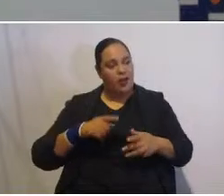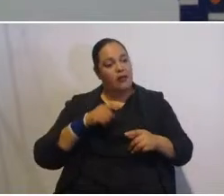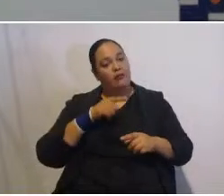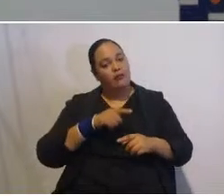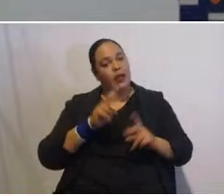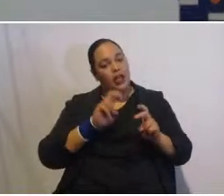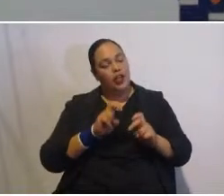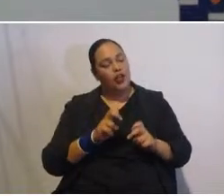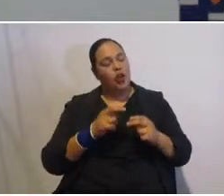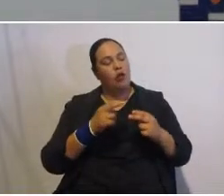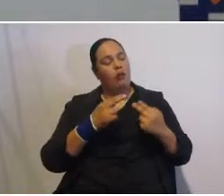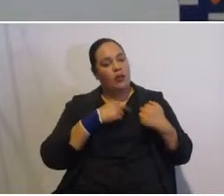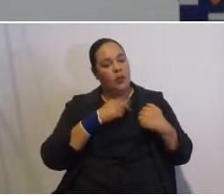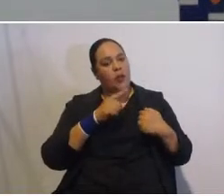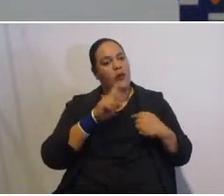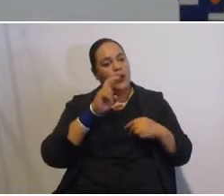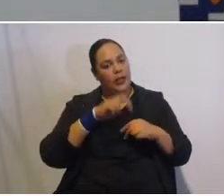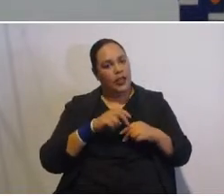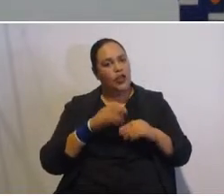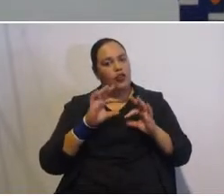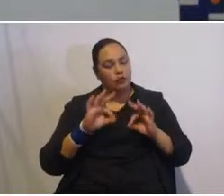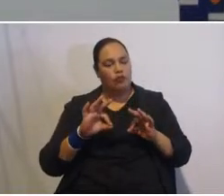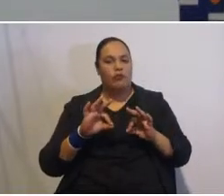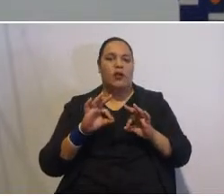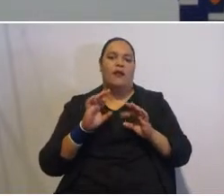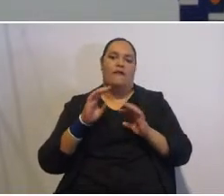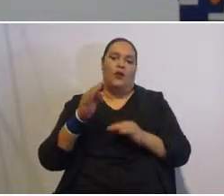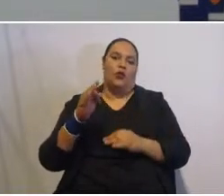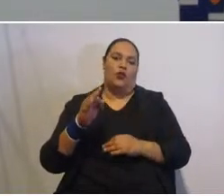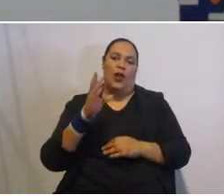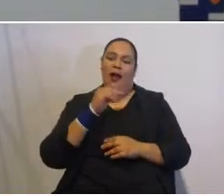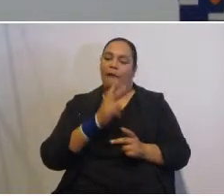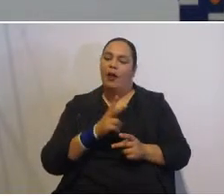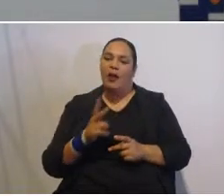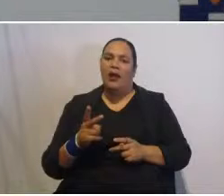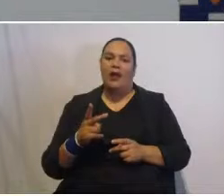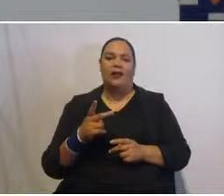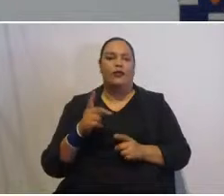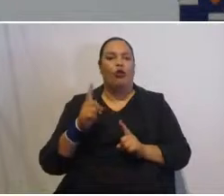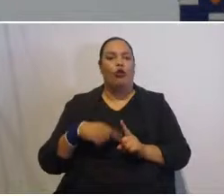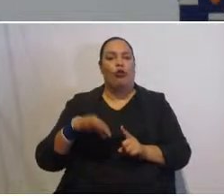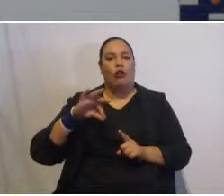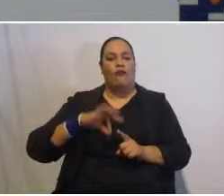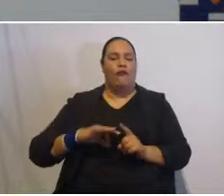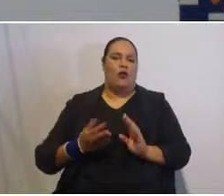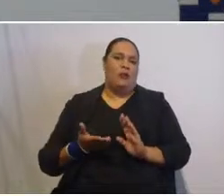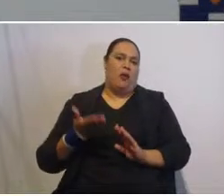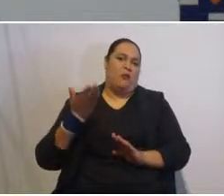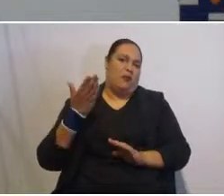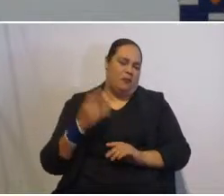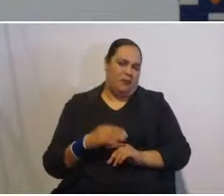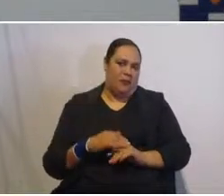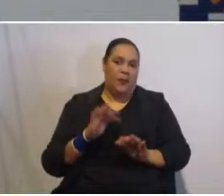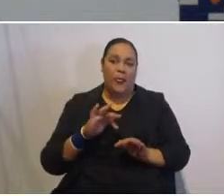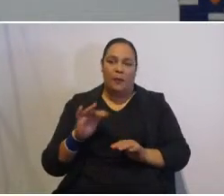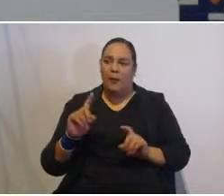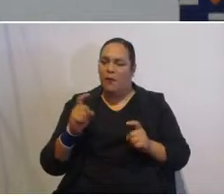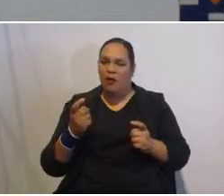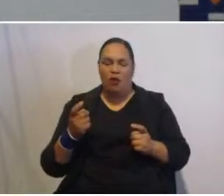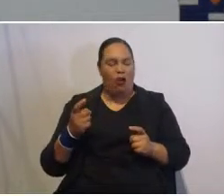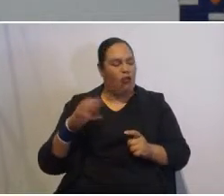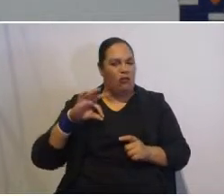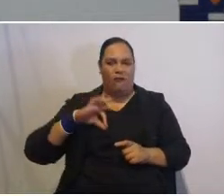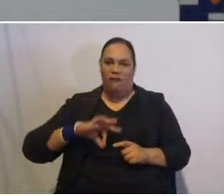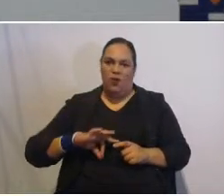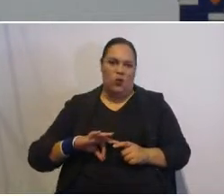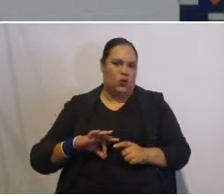deserve affordability in the future, not another round of unaffordable increases. People cannot